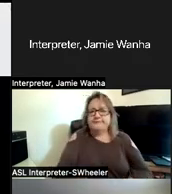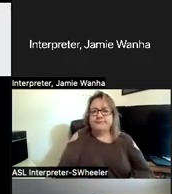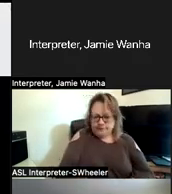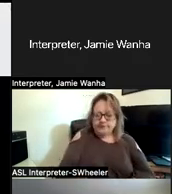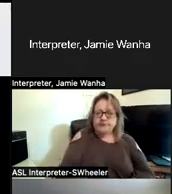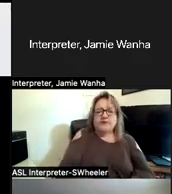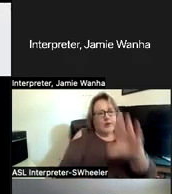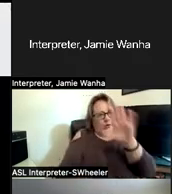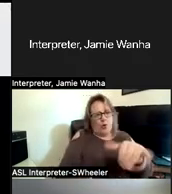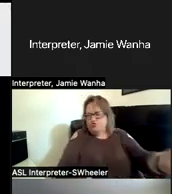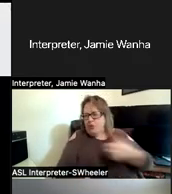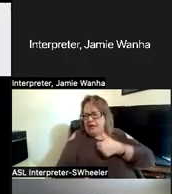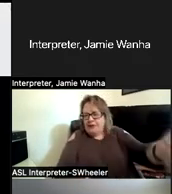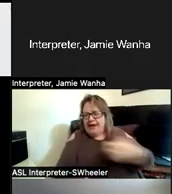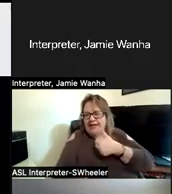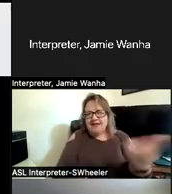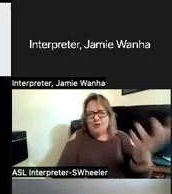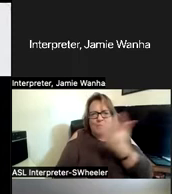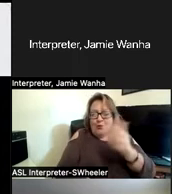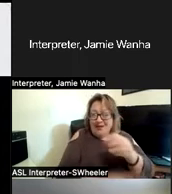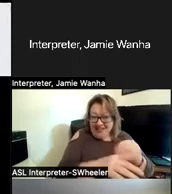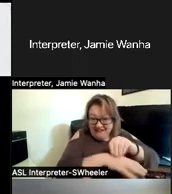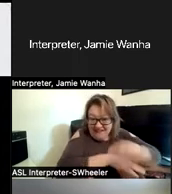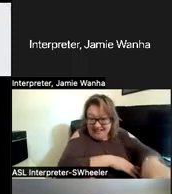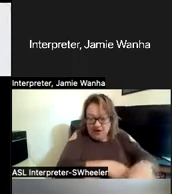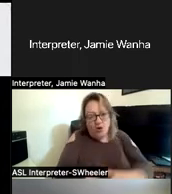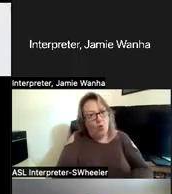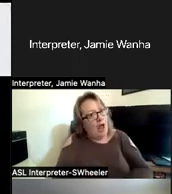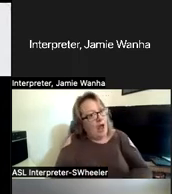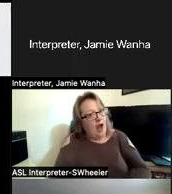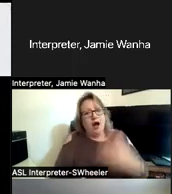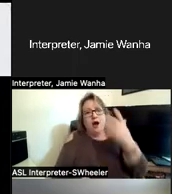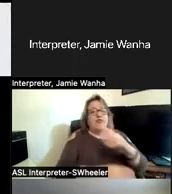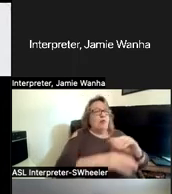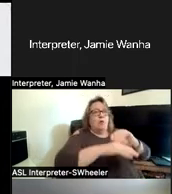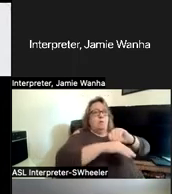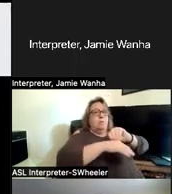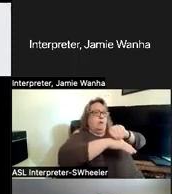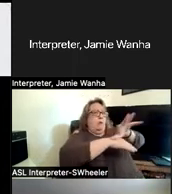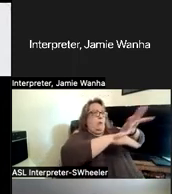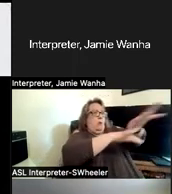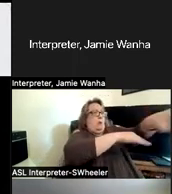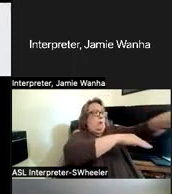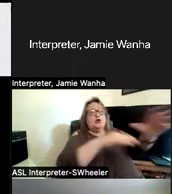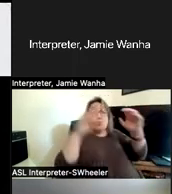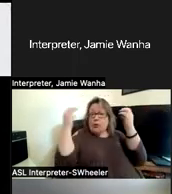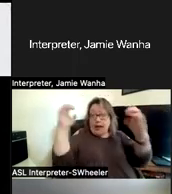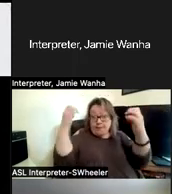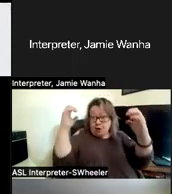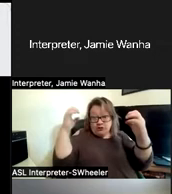you know, if transportation systems are affected, of course, that will pose a big challenge to emergency response,